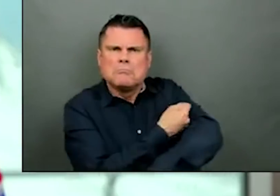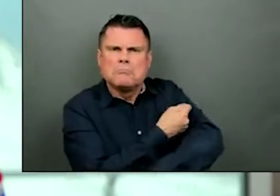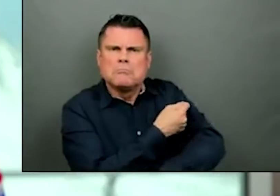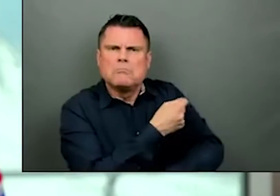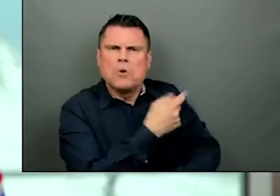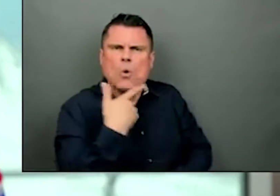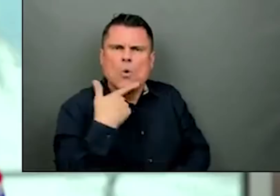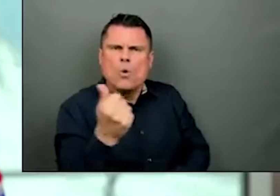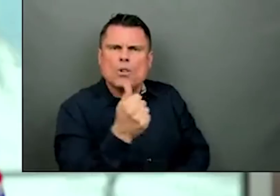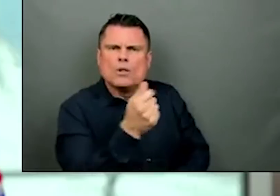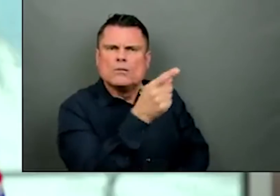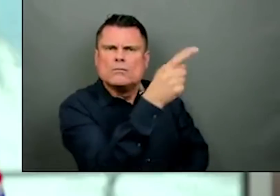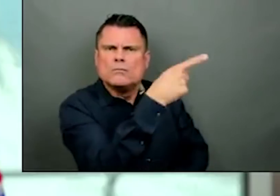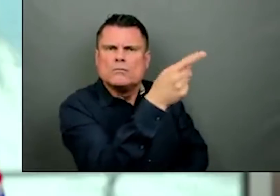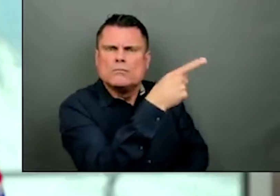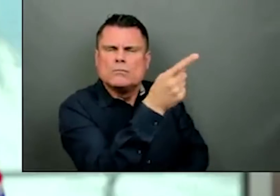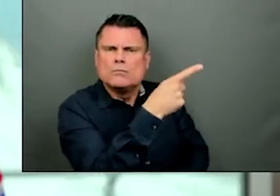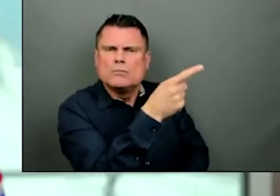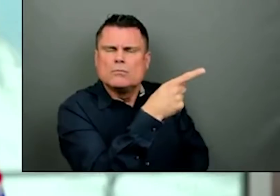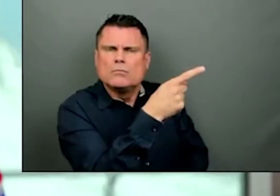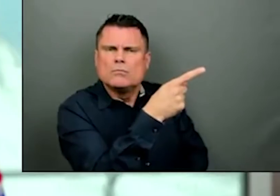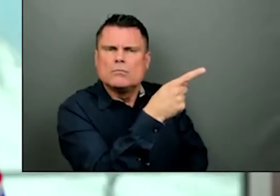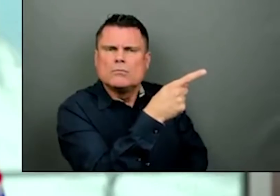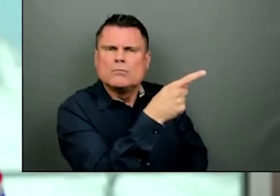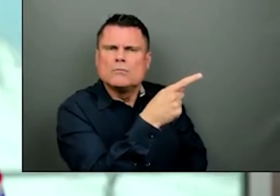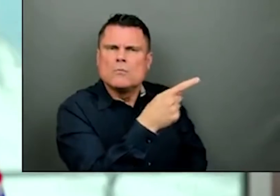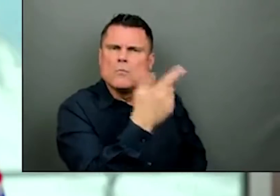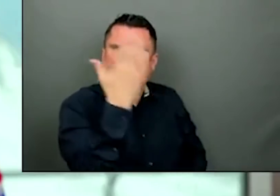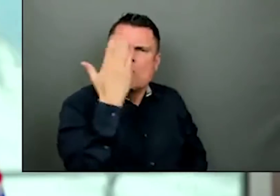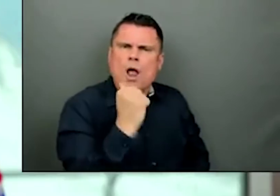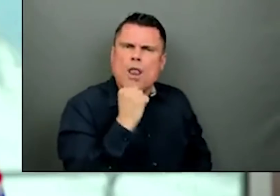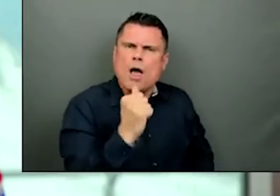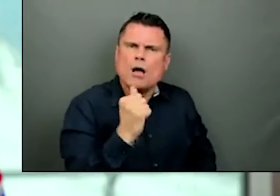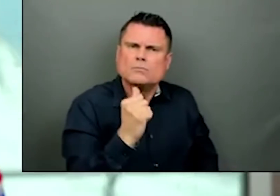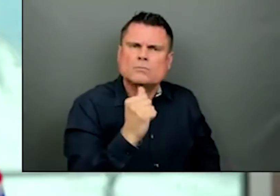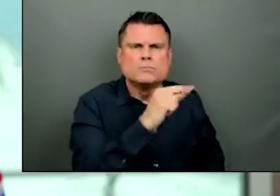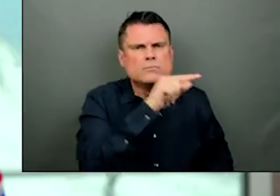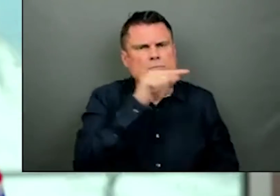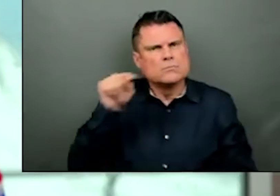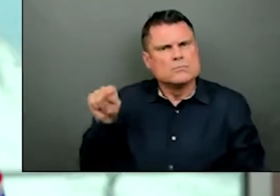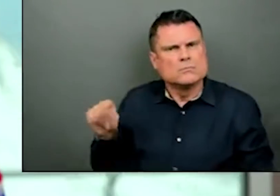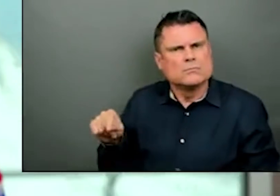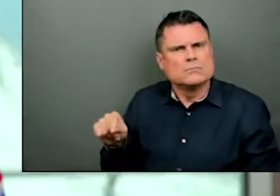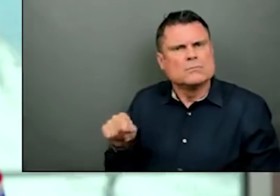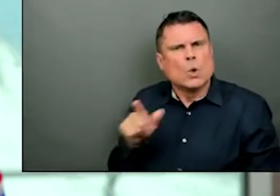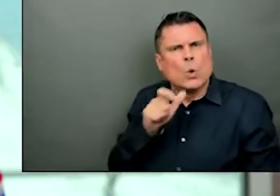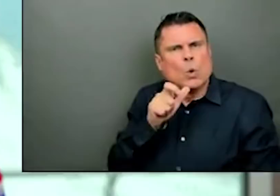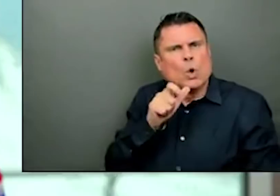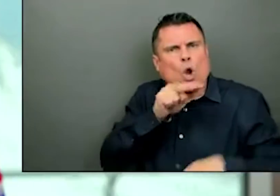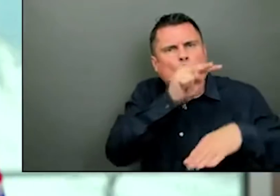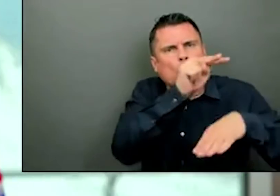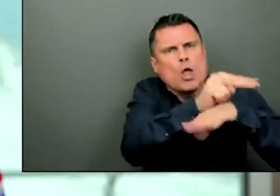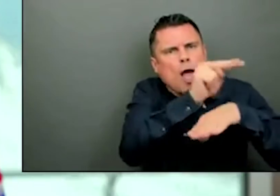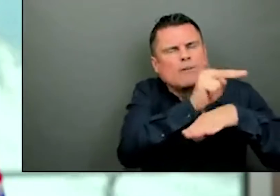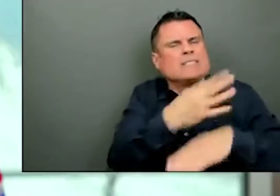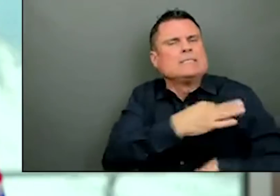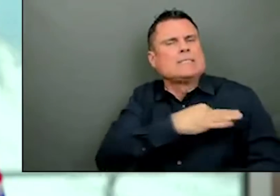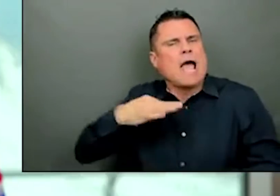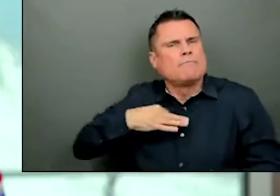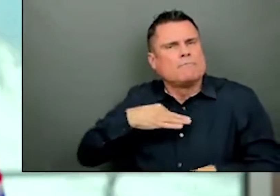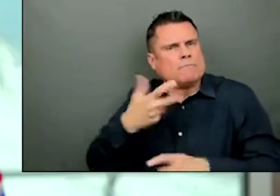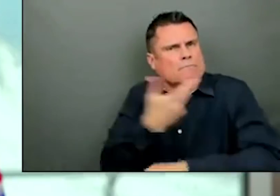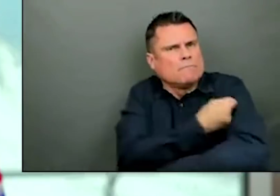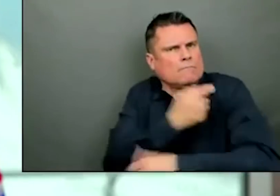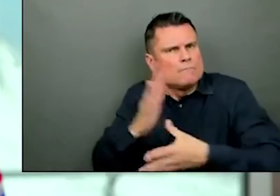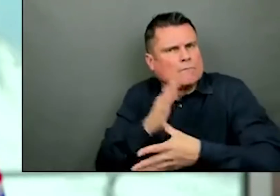for a child who can't be immunized, or somebody who's caring for elderly parents? What we've learned is that